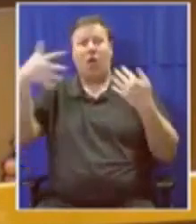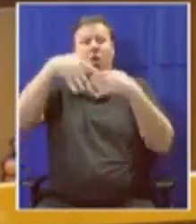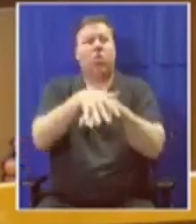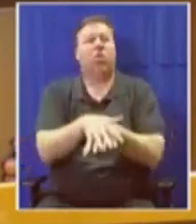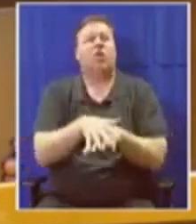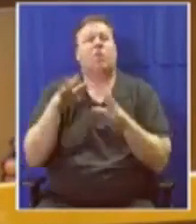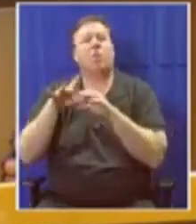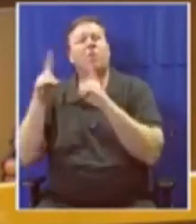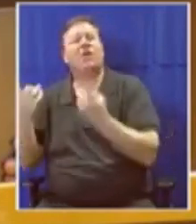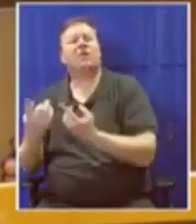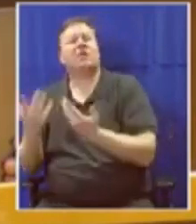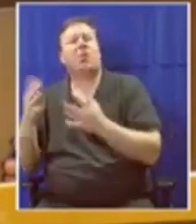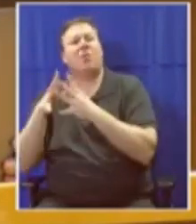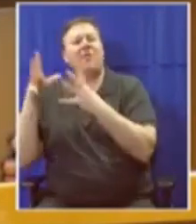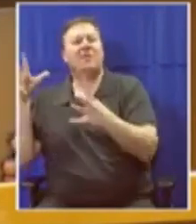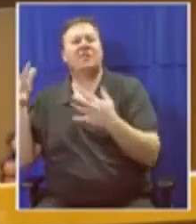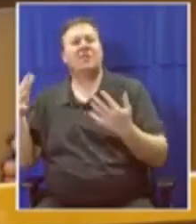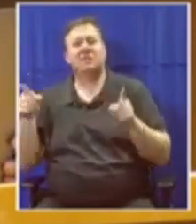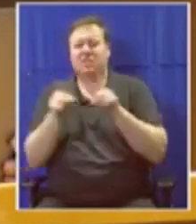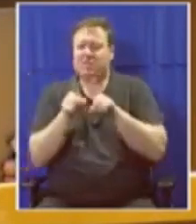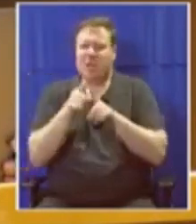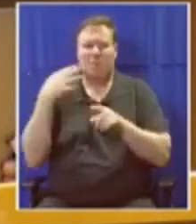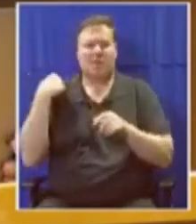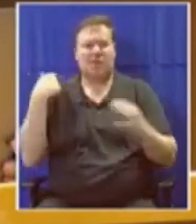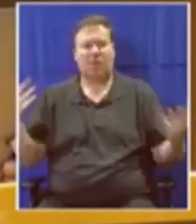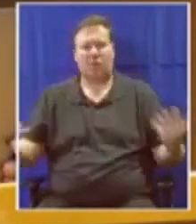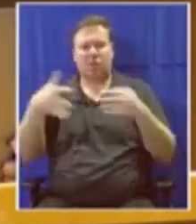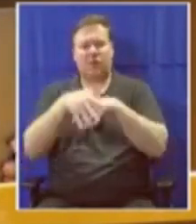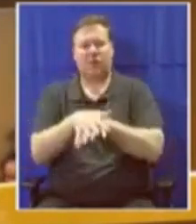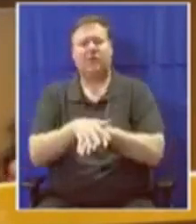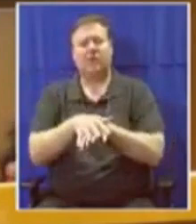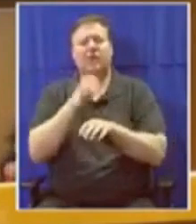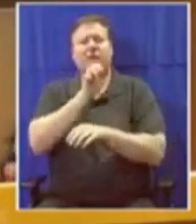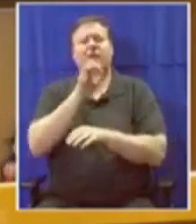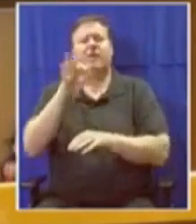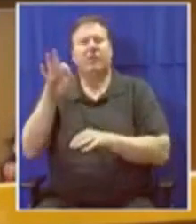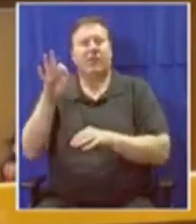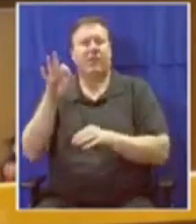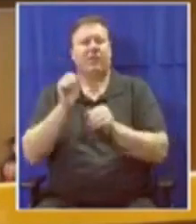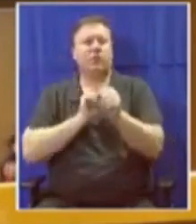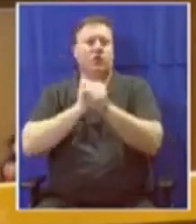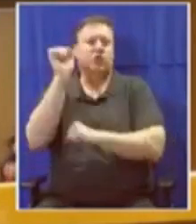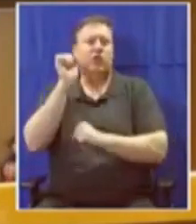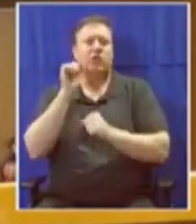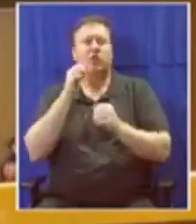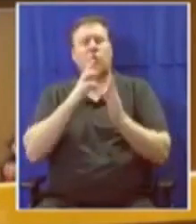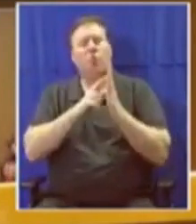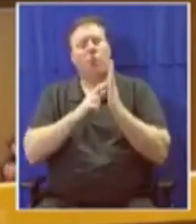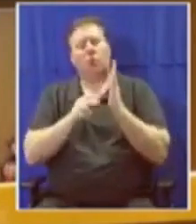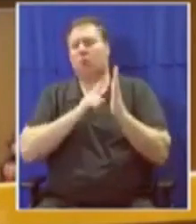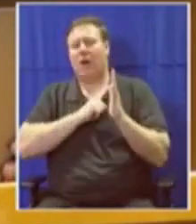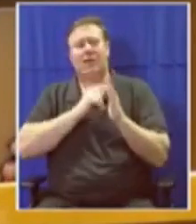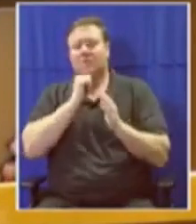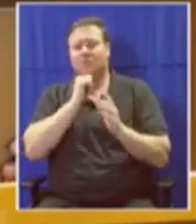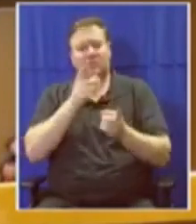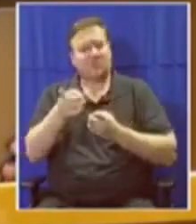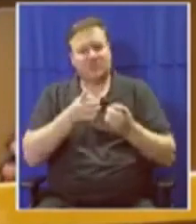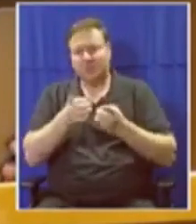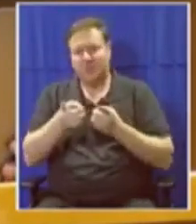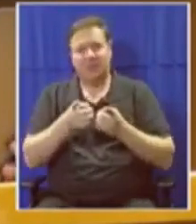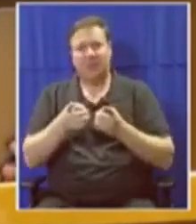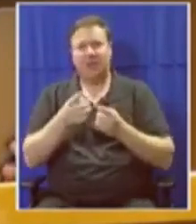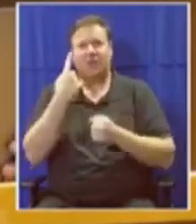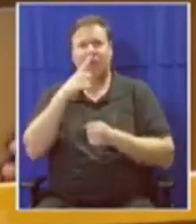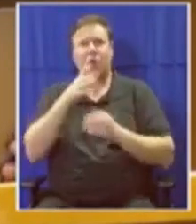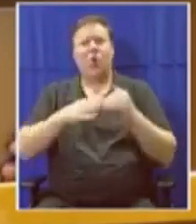an even bigger department with the same minister. The EFF rejects this report as it fails to deal decisively with building a sustainable